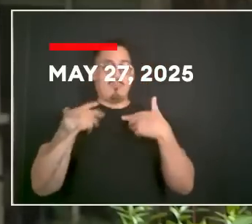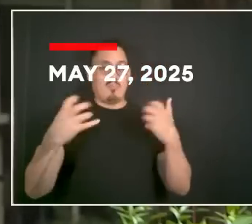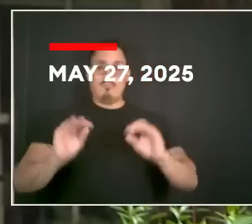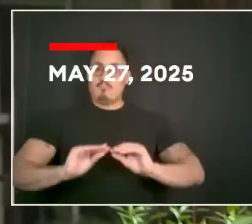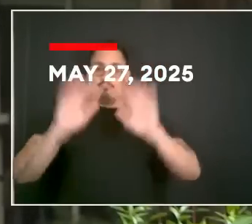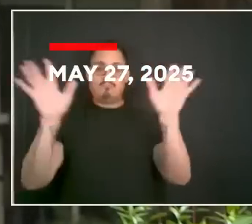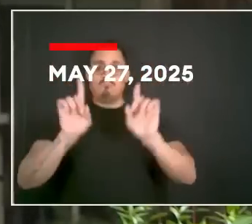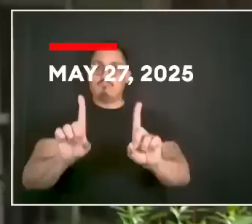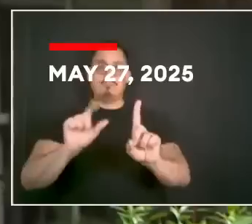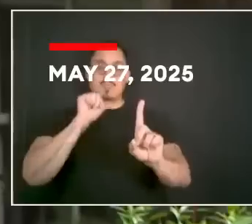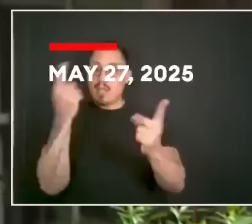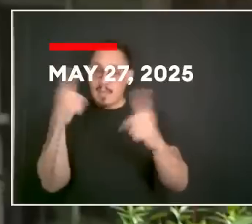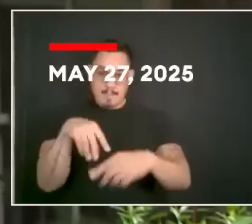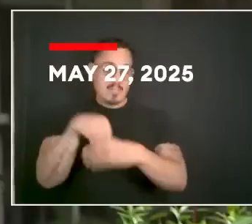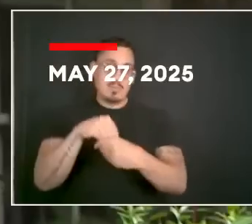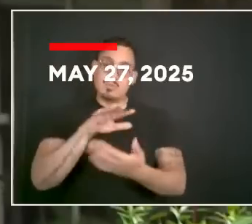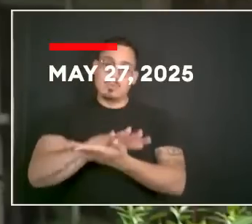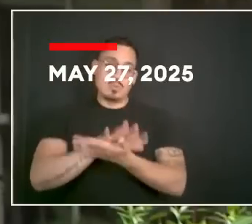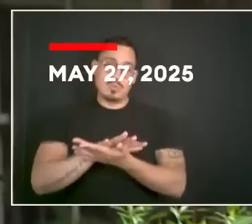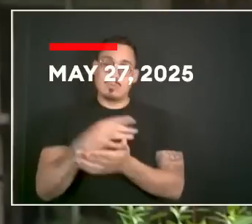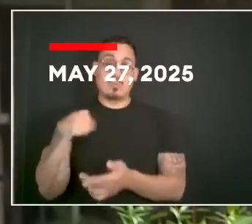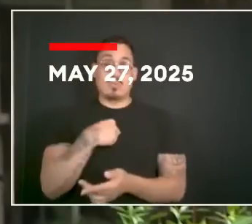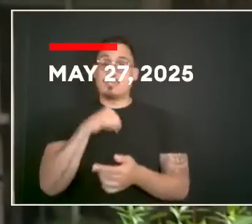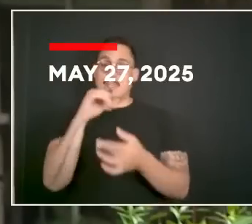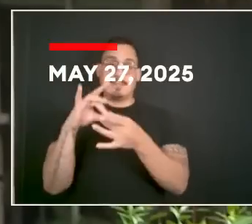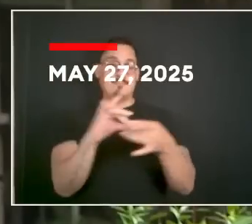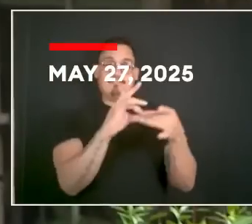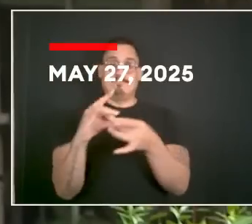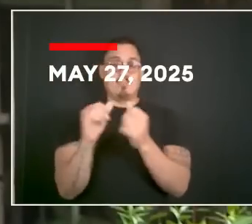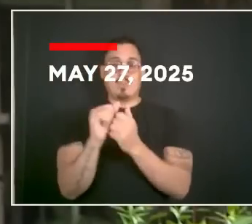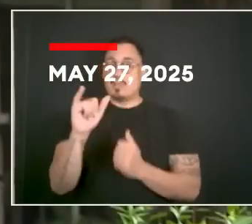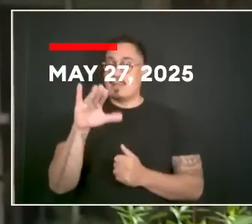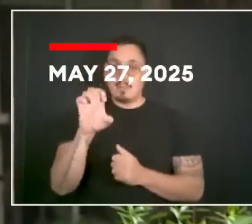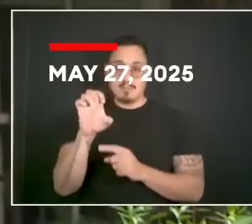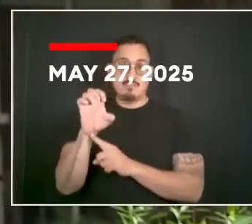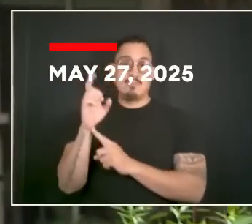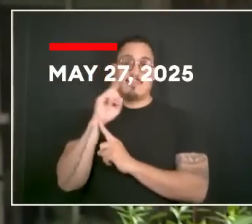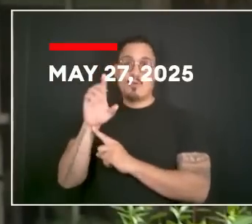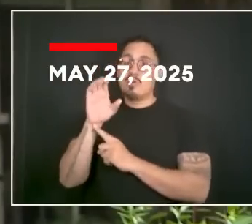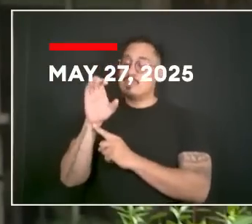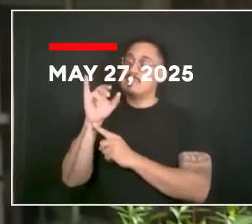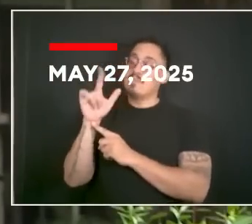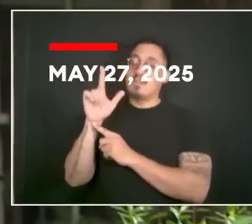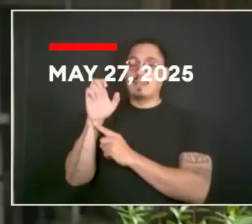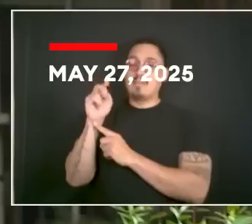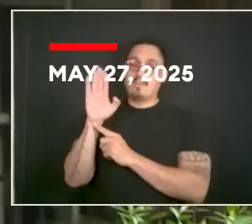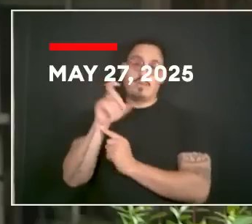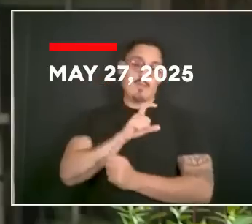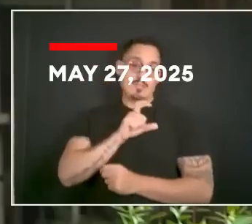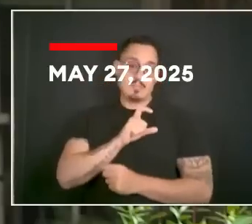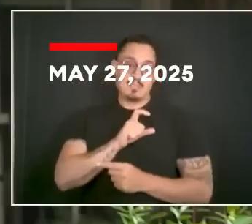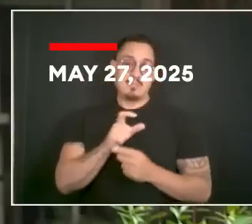in the school. We don't coordinate with ICE on civil enforcement, so you know what we know.